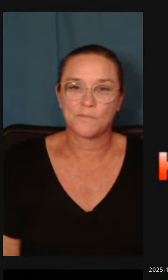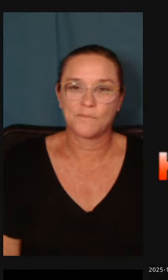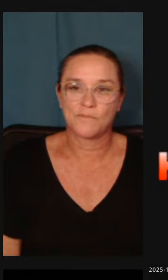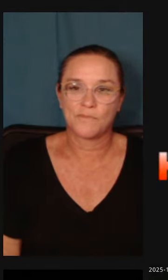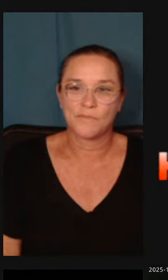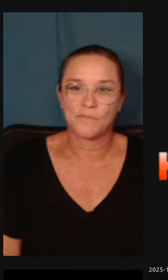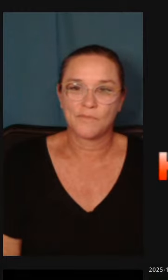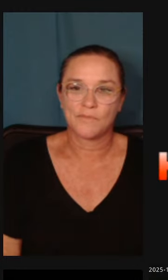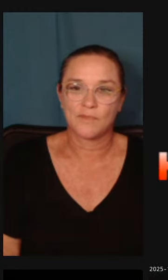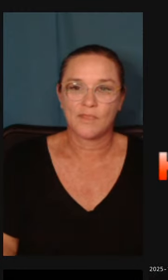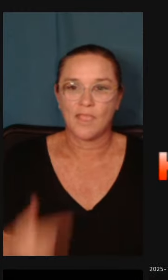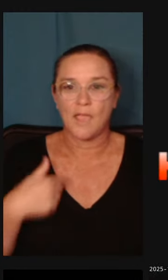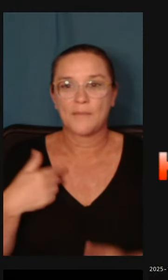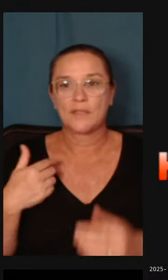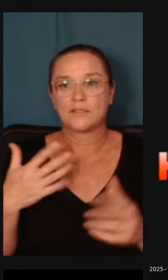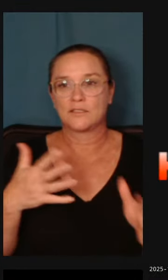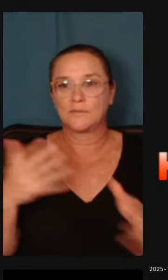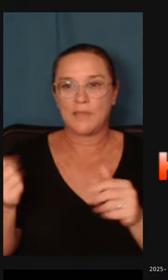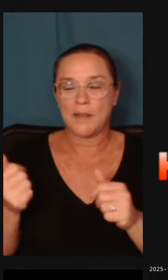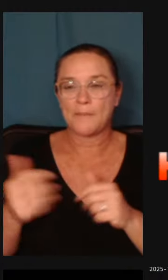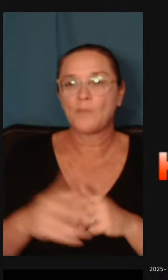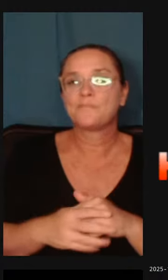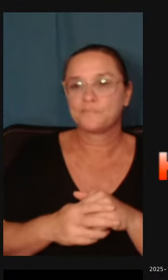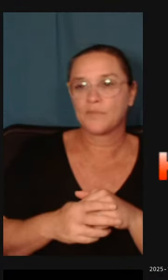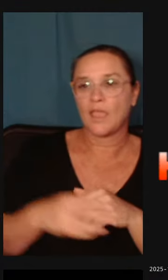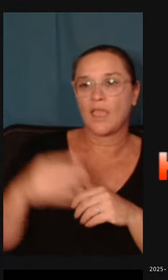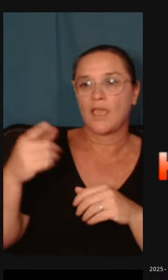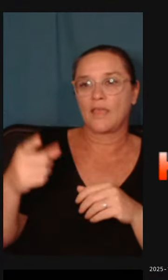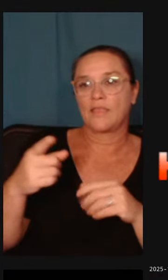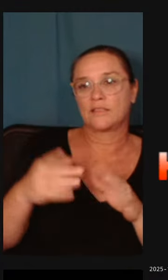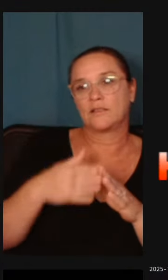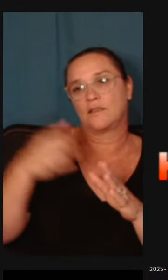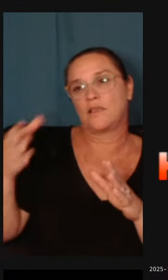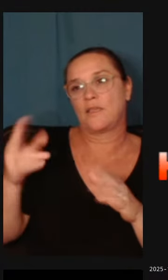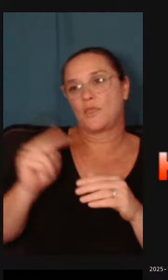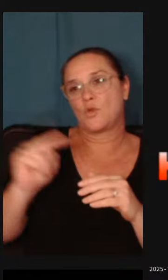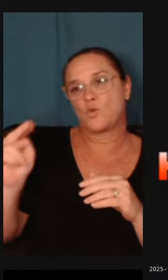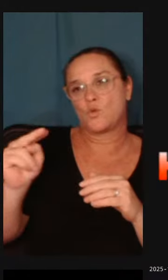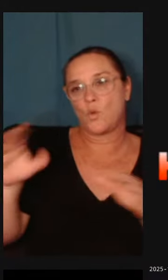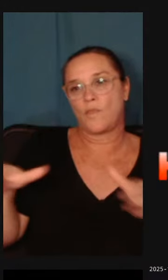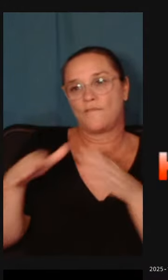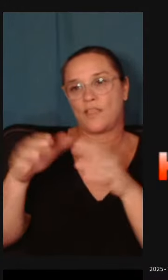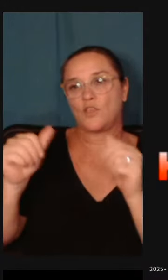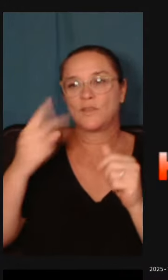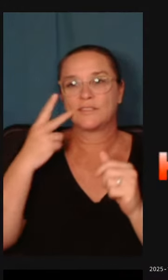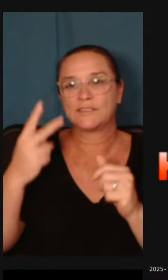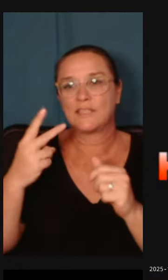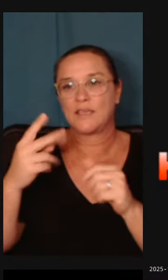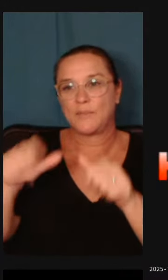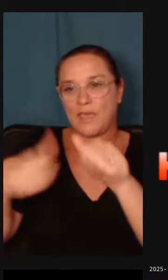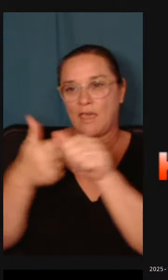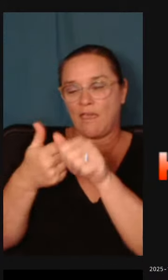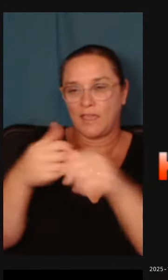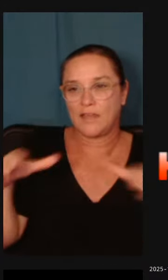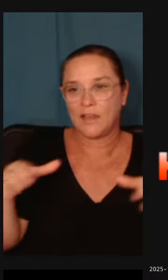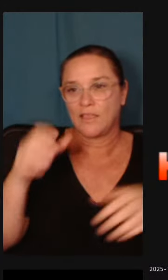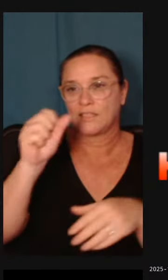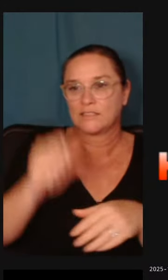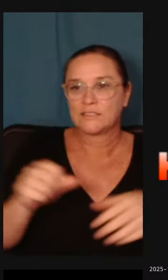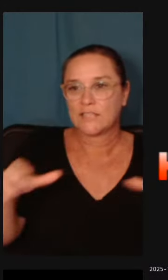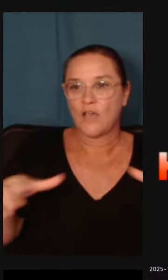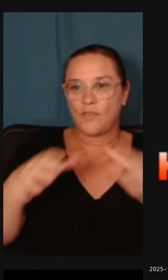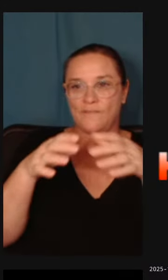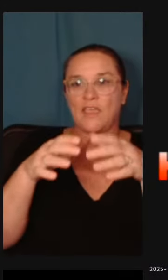Let me speed us up here a little bit. Here we go. Back over to the north vent. You can see the south vent over there in full color